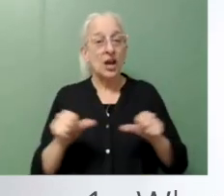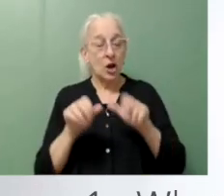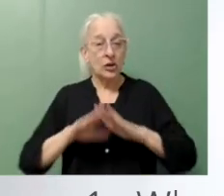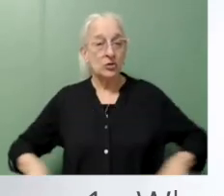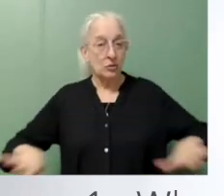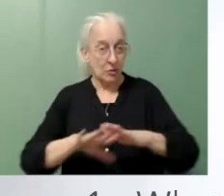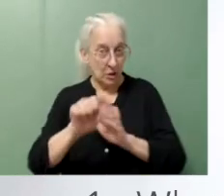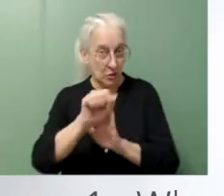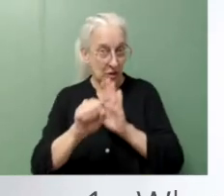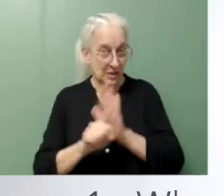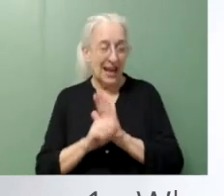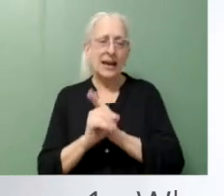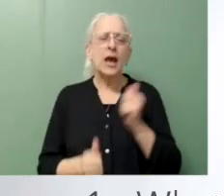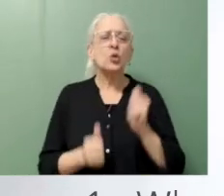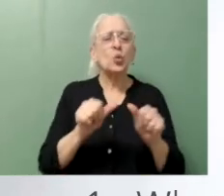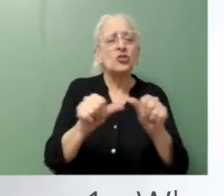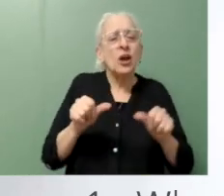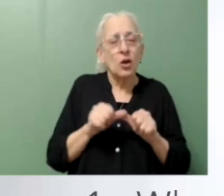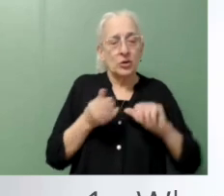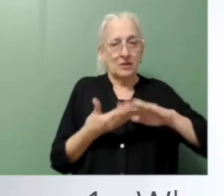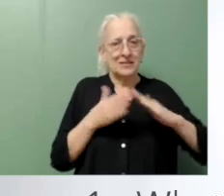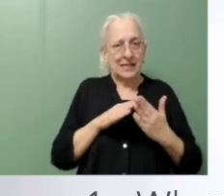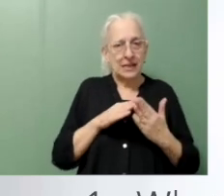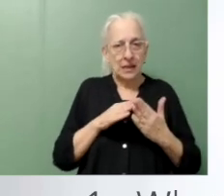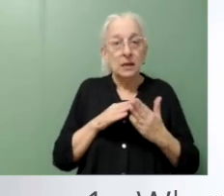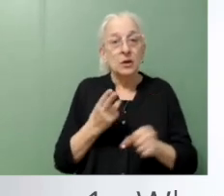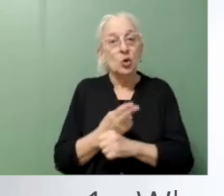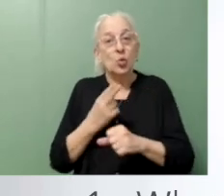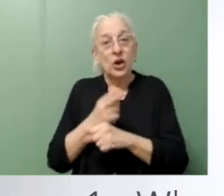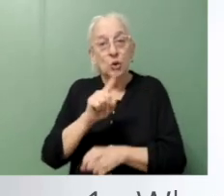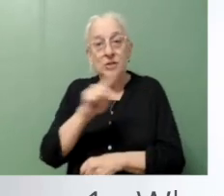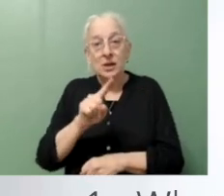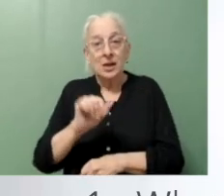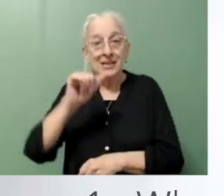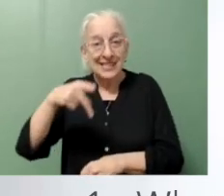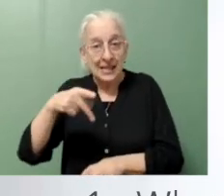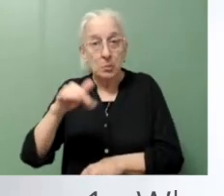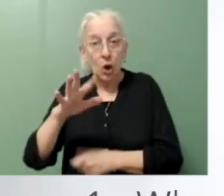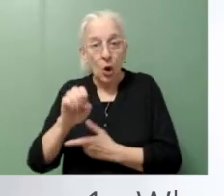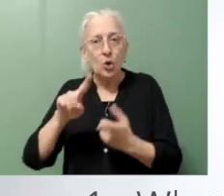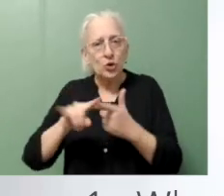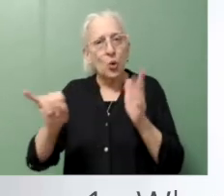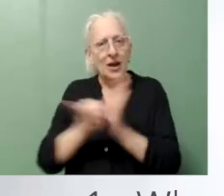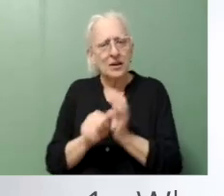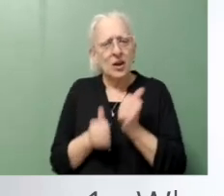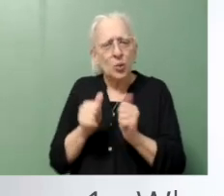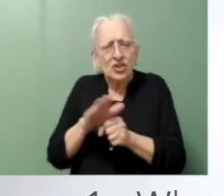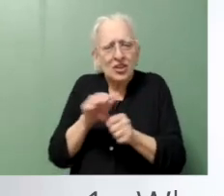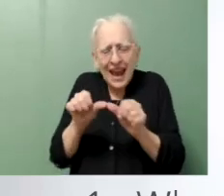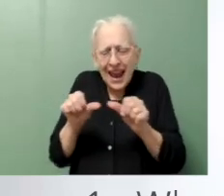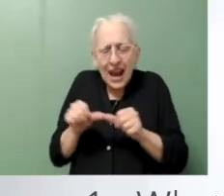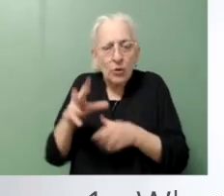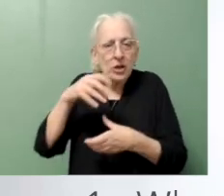as specifically for cities, will put in their zip code to identify all these sorts of factors that are pulled up on this